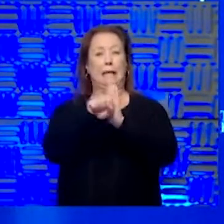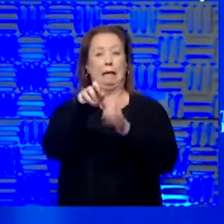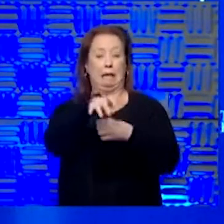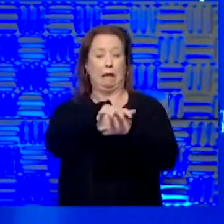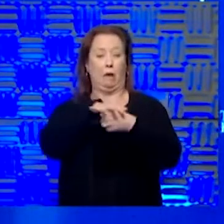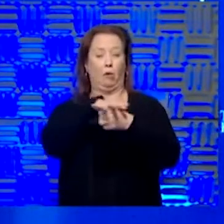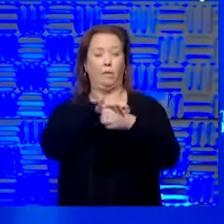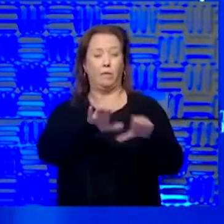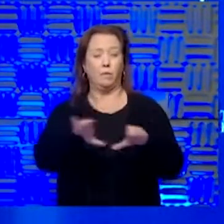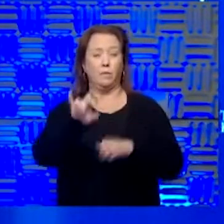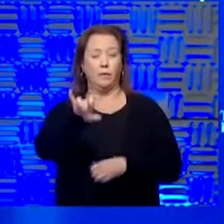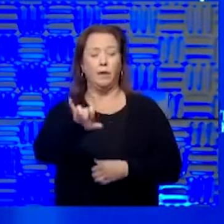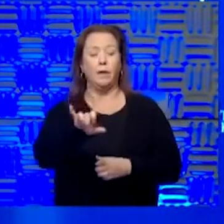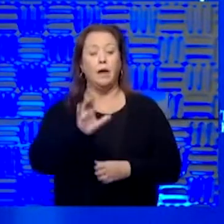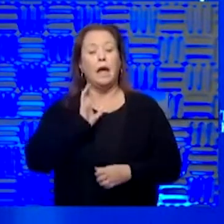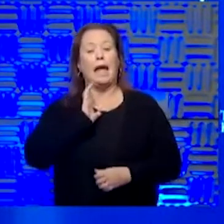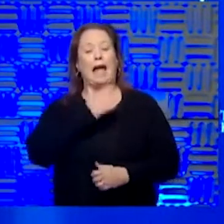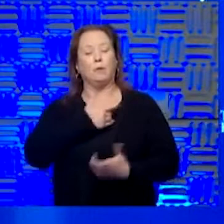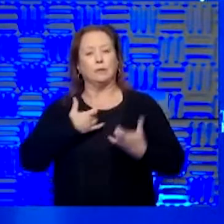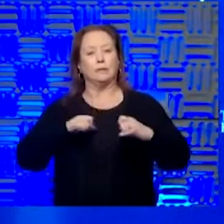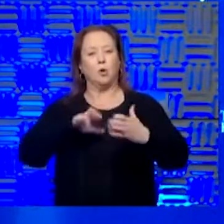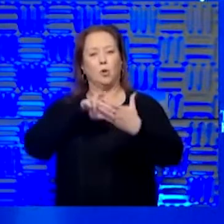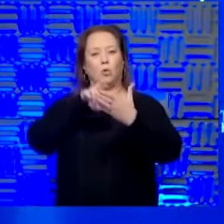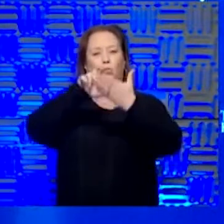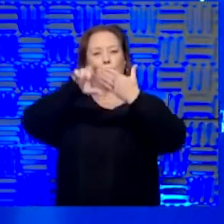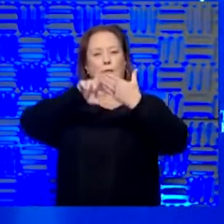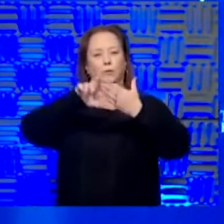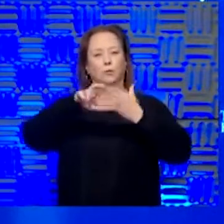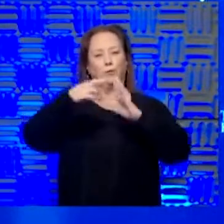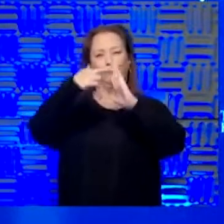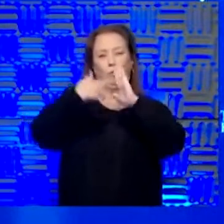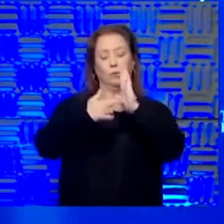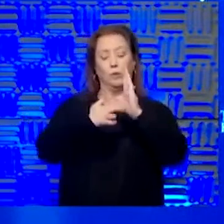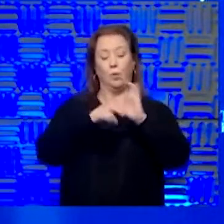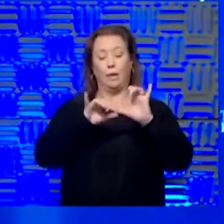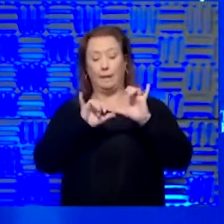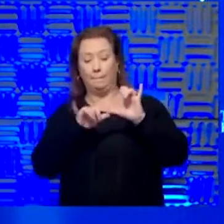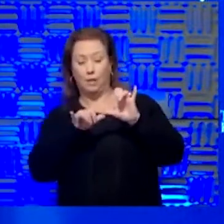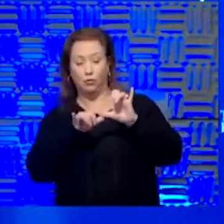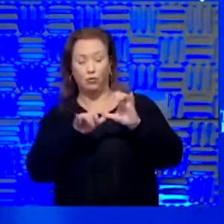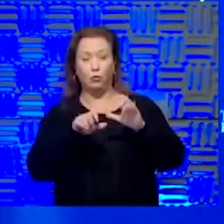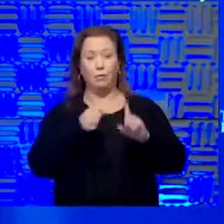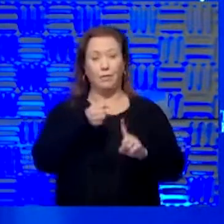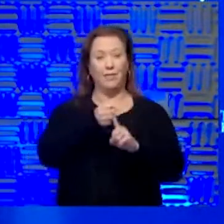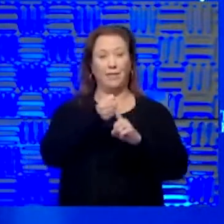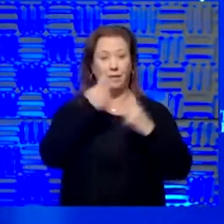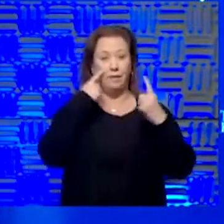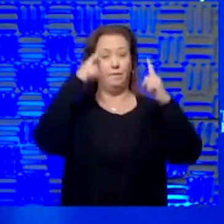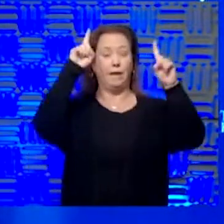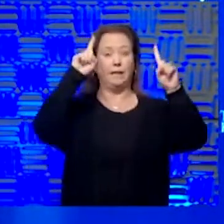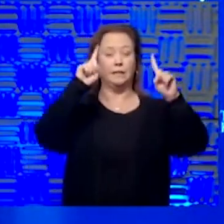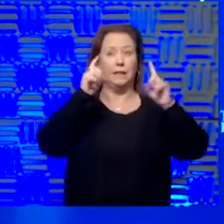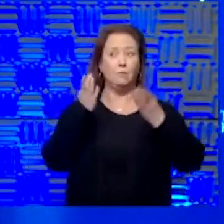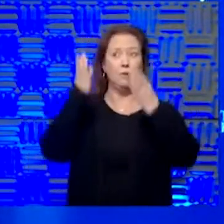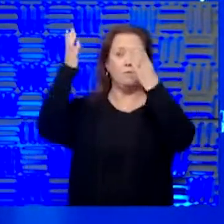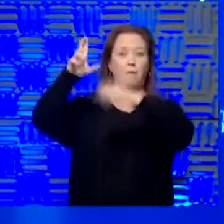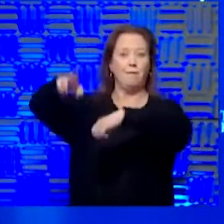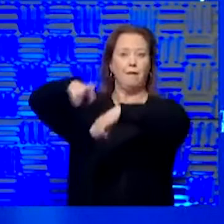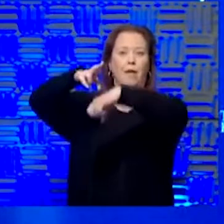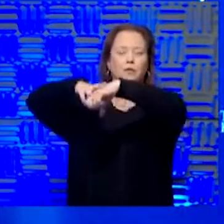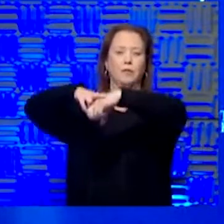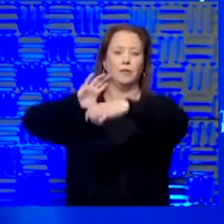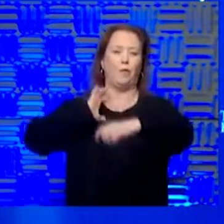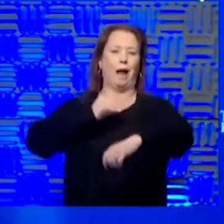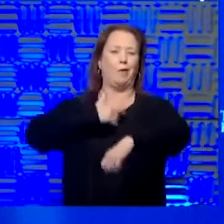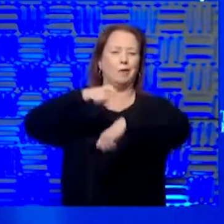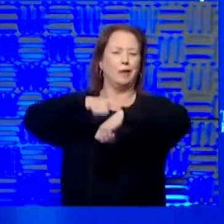So, but ours is under a research protocol, so we can actually measure the effects of that, turn that in, and be part of a national reporting. So it took us a little longer to get that done